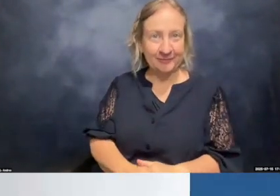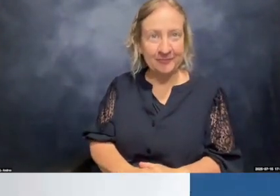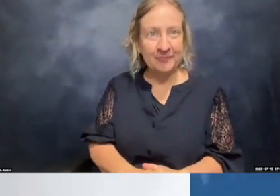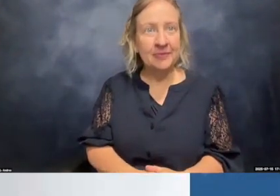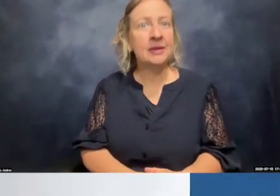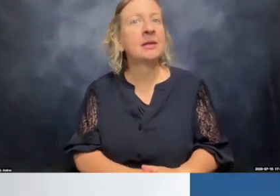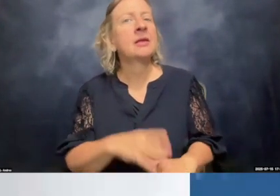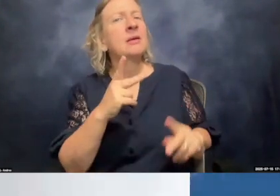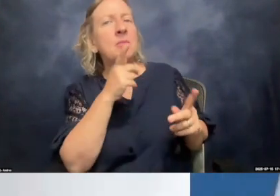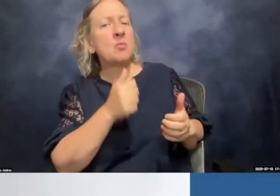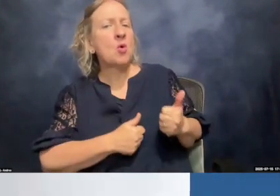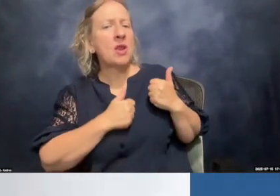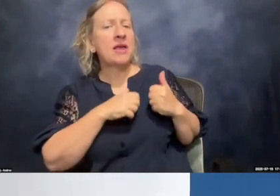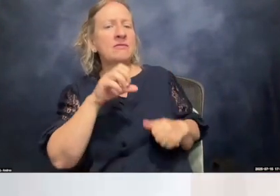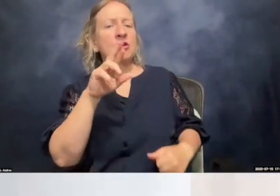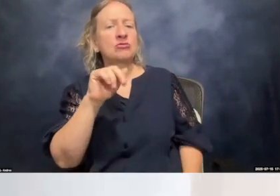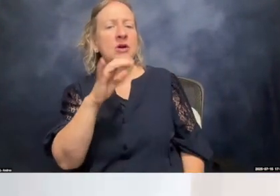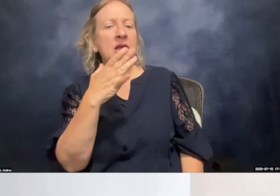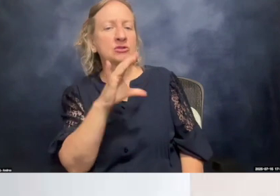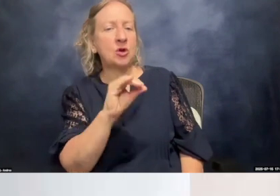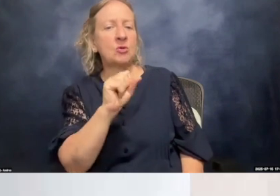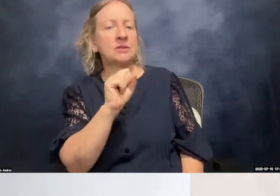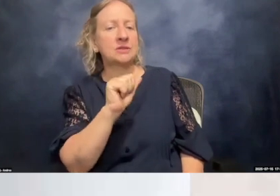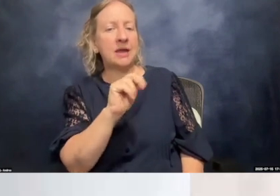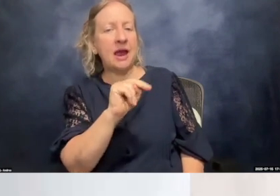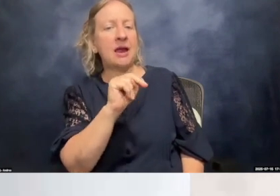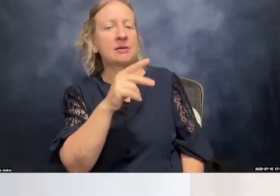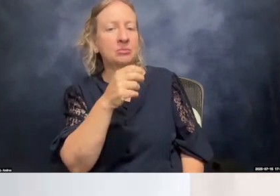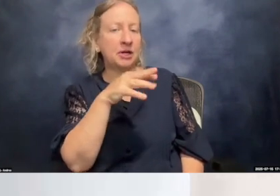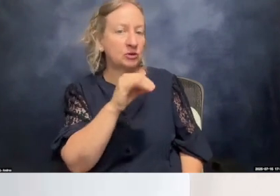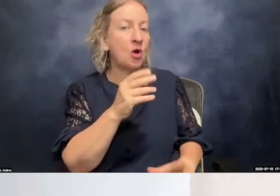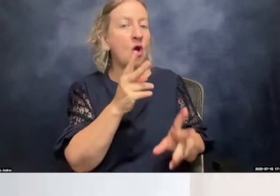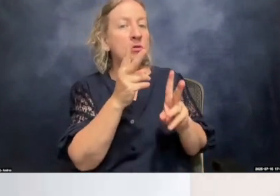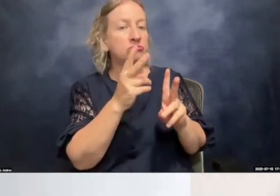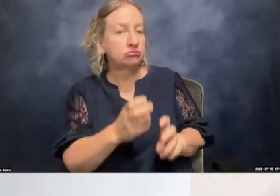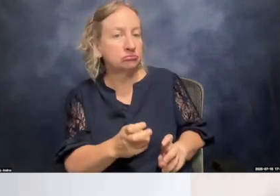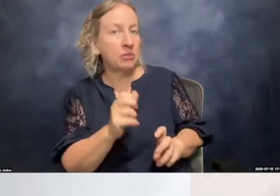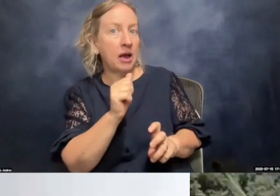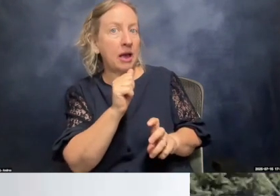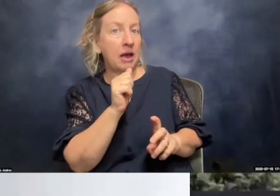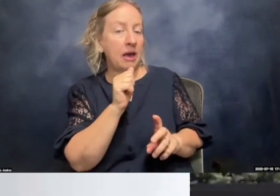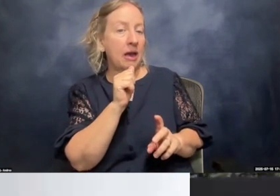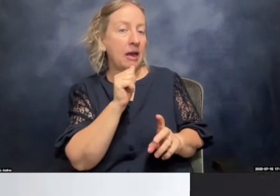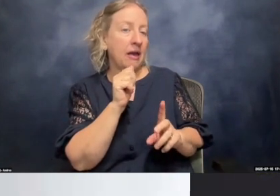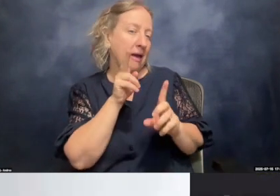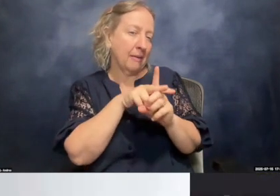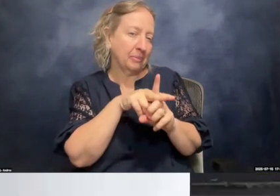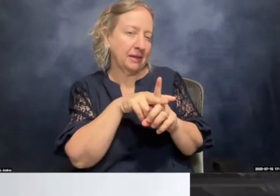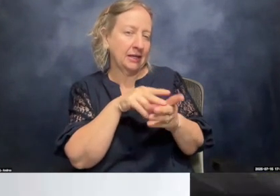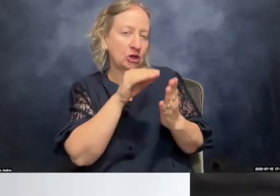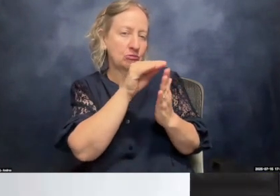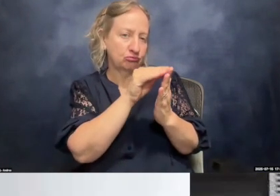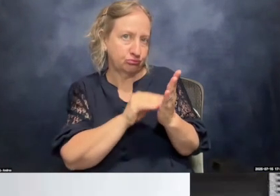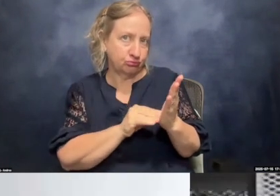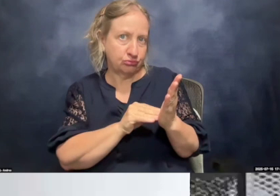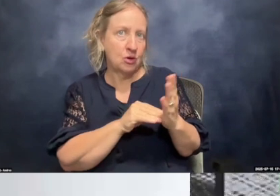Residents of Rancho San Pedro are able to download an application and use that application to rent